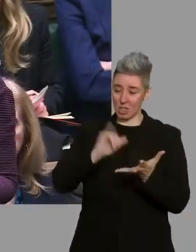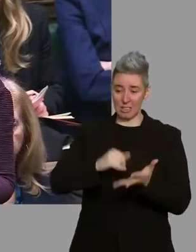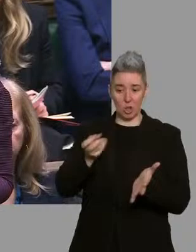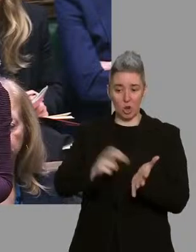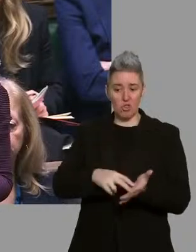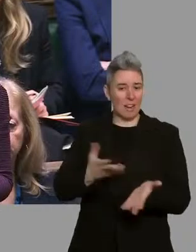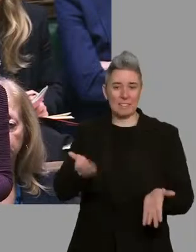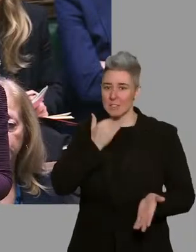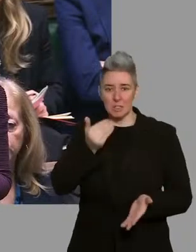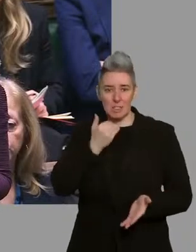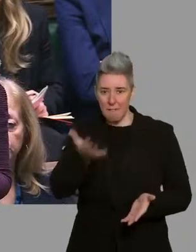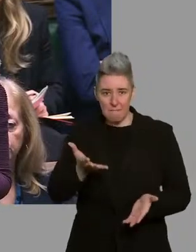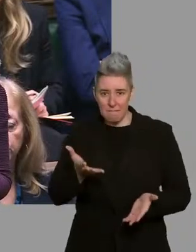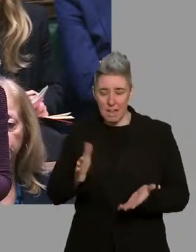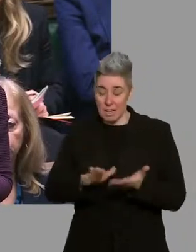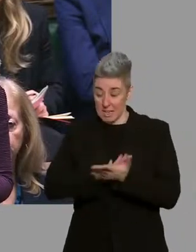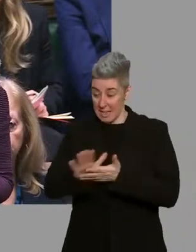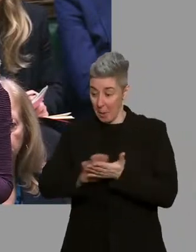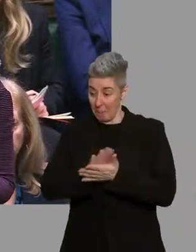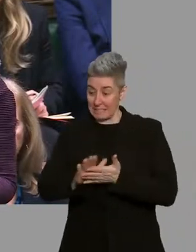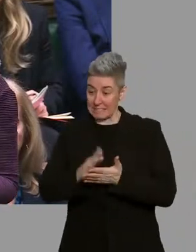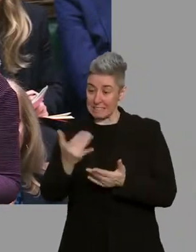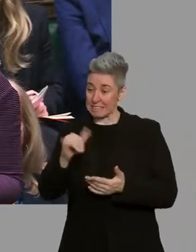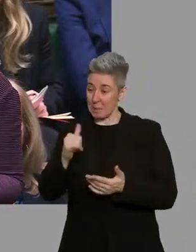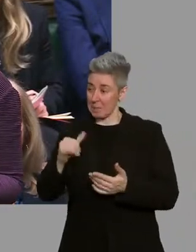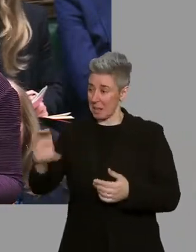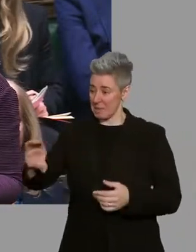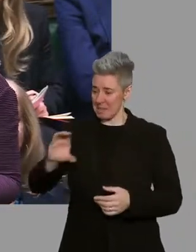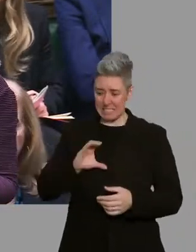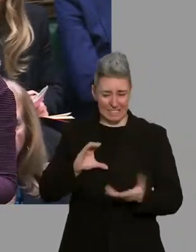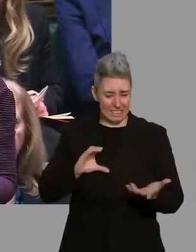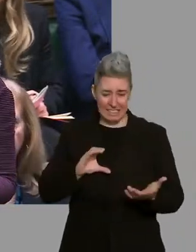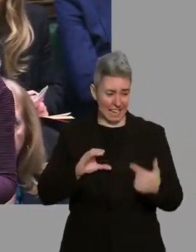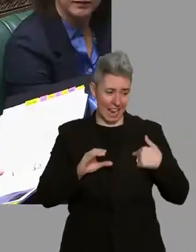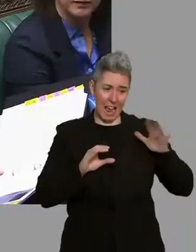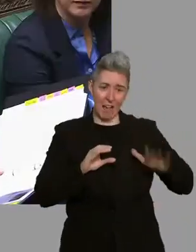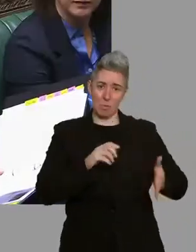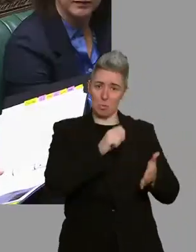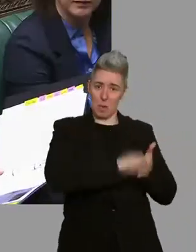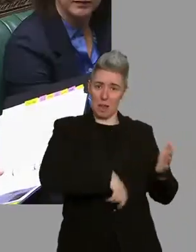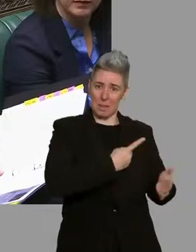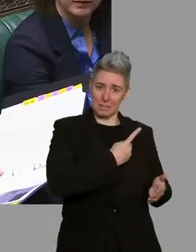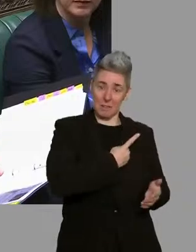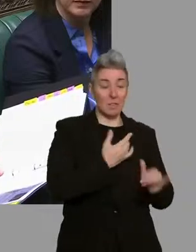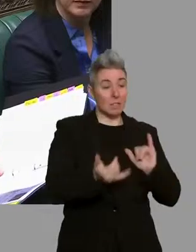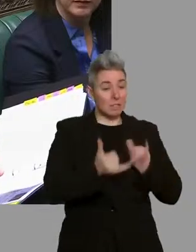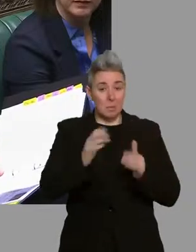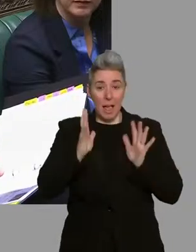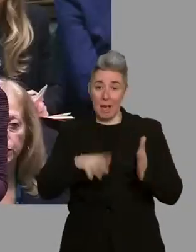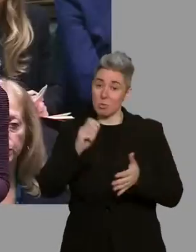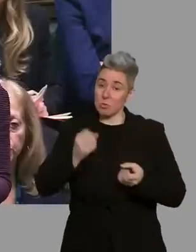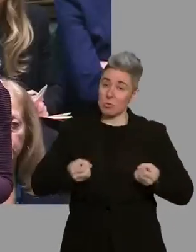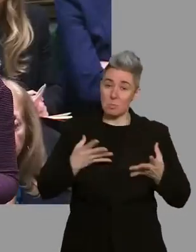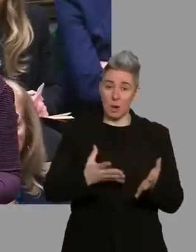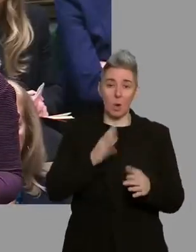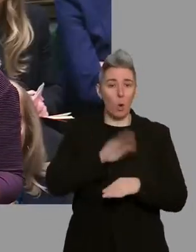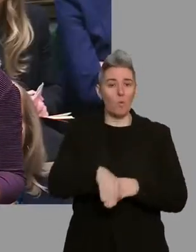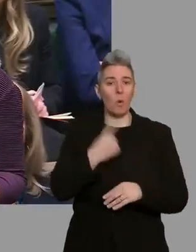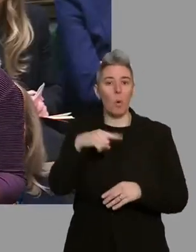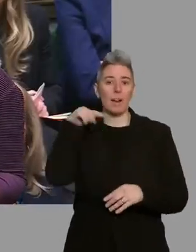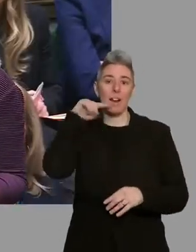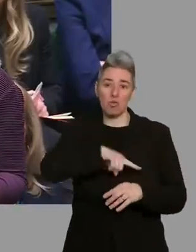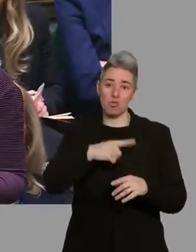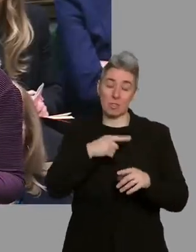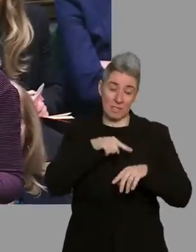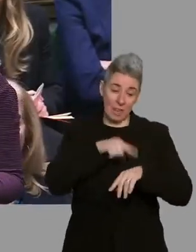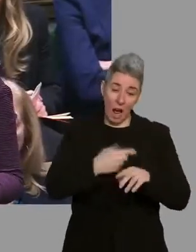100 times more for a particular mental health drug than his contract provides. Dipak is dipping into his life savings to keep his